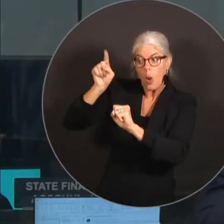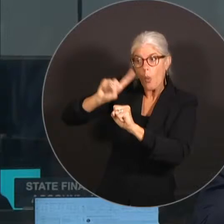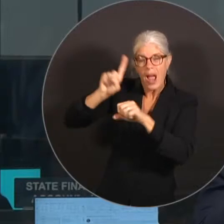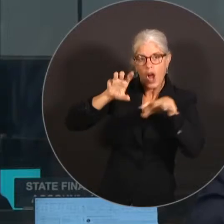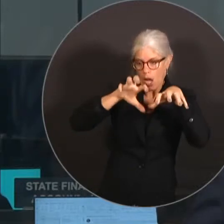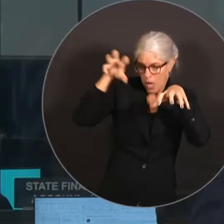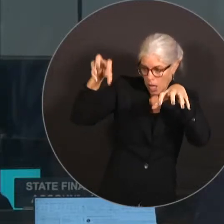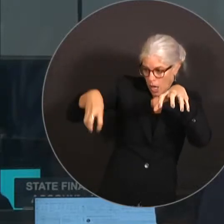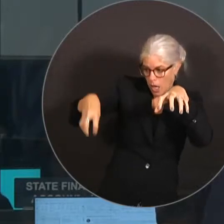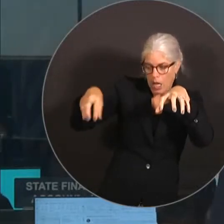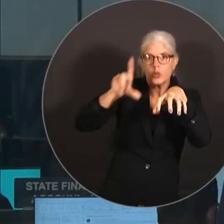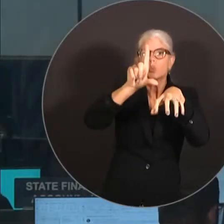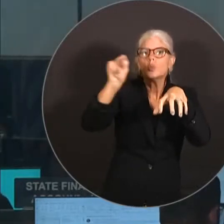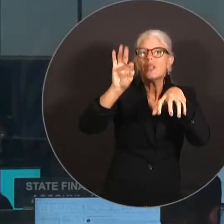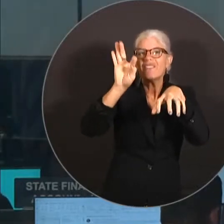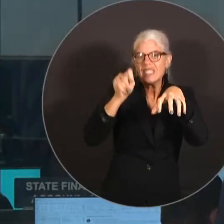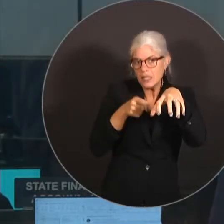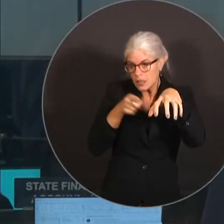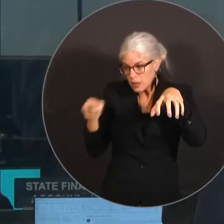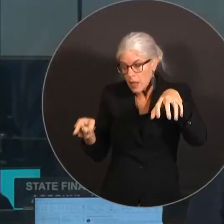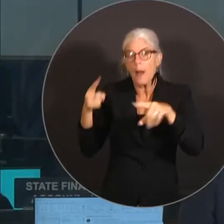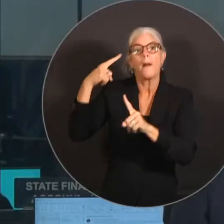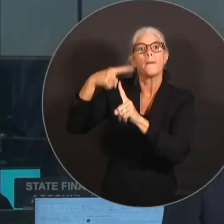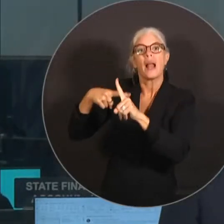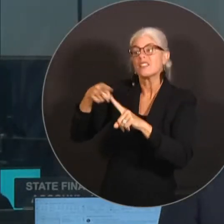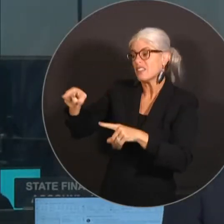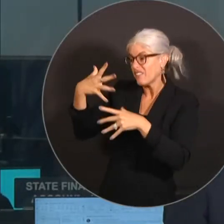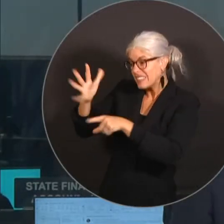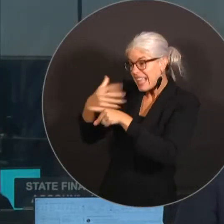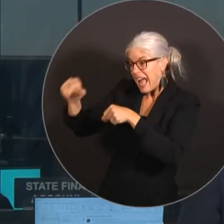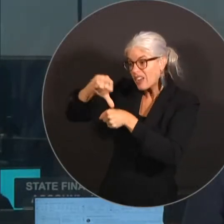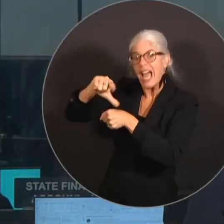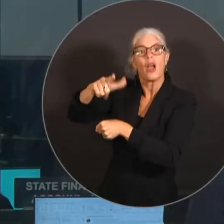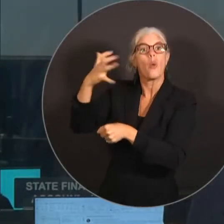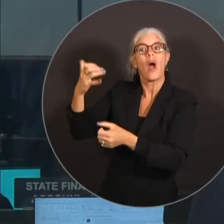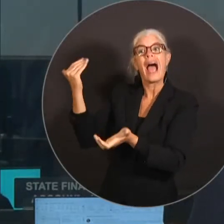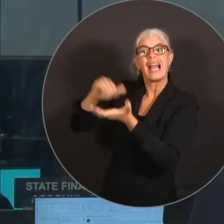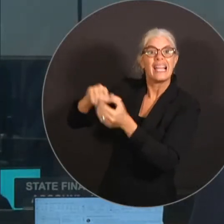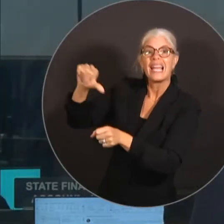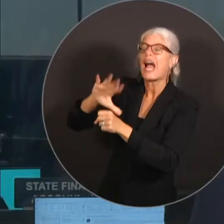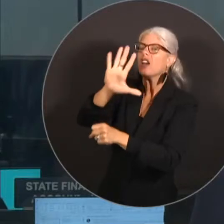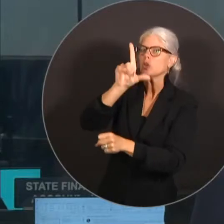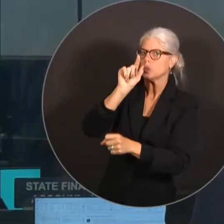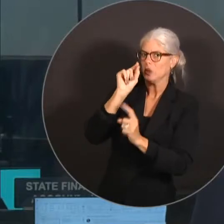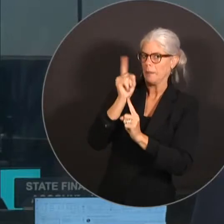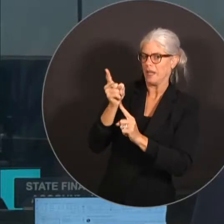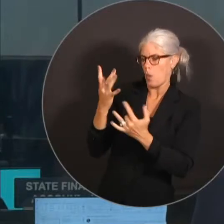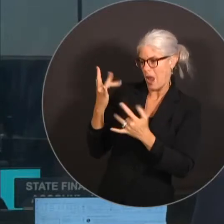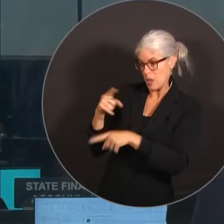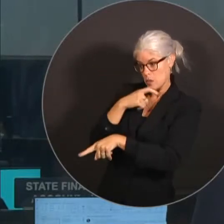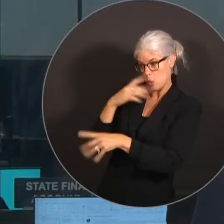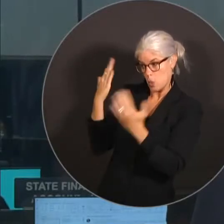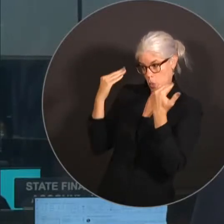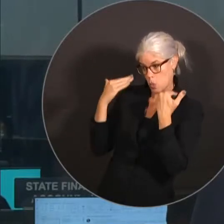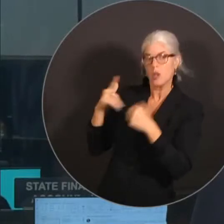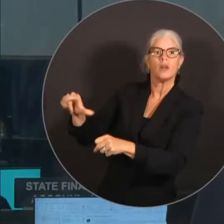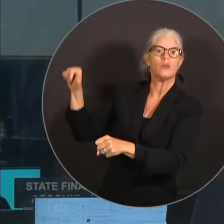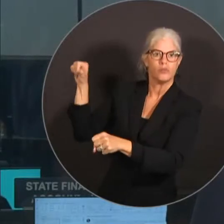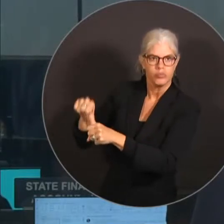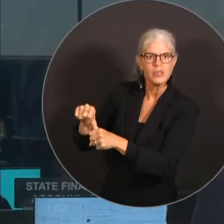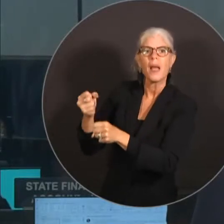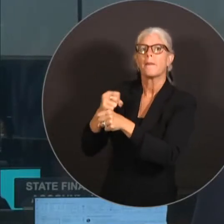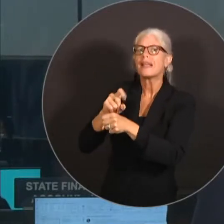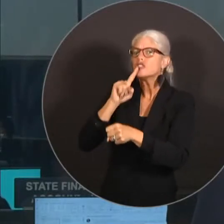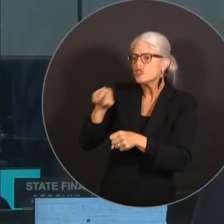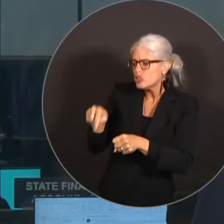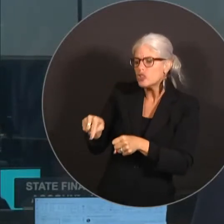Make sure you wait 20 minutes for it to cool down before you refuel it. Make sure it's on a clean, dry surface. And then be